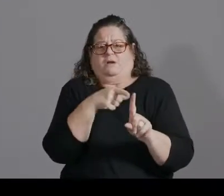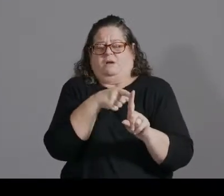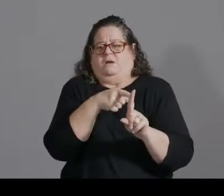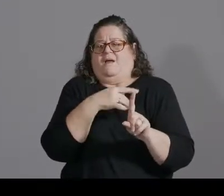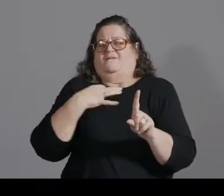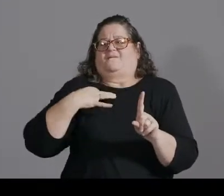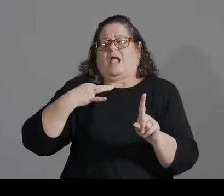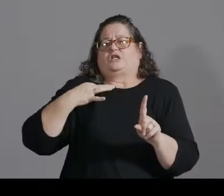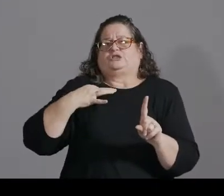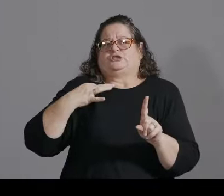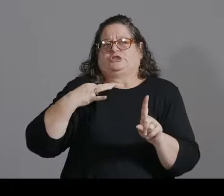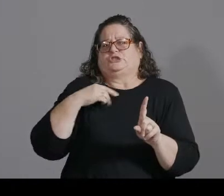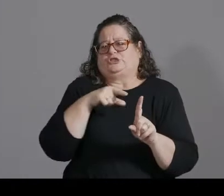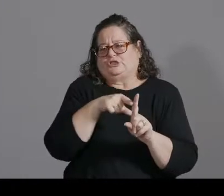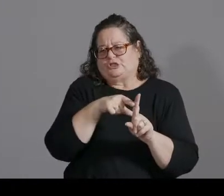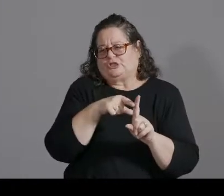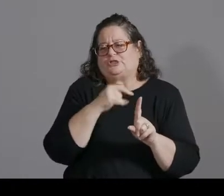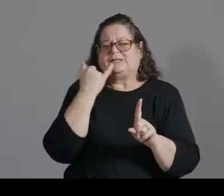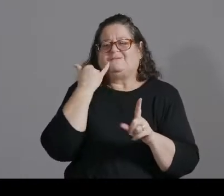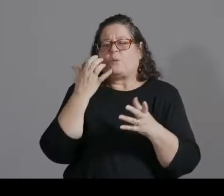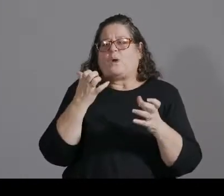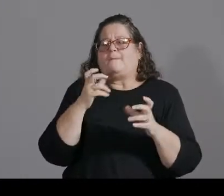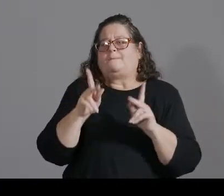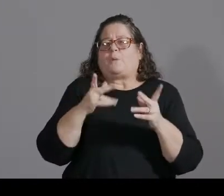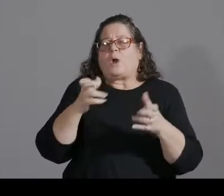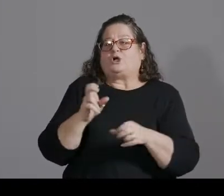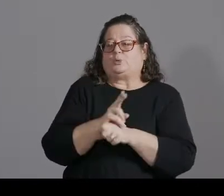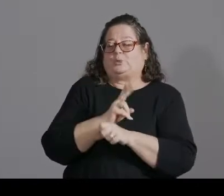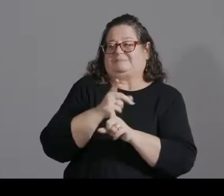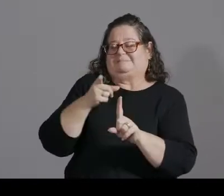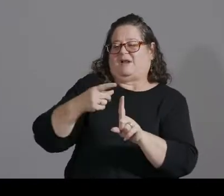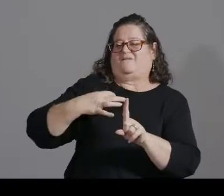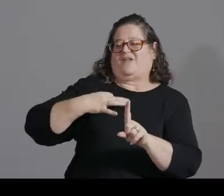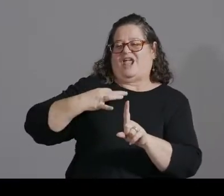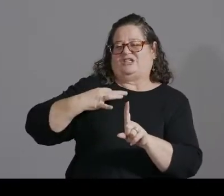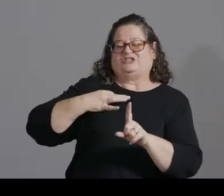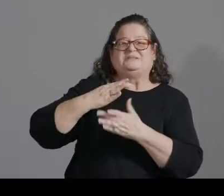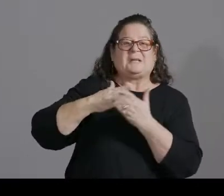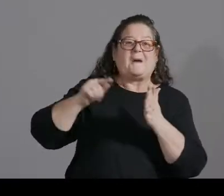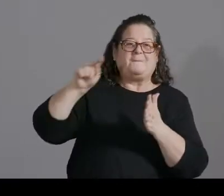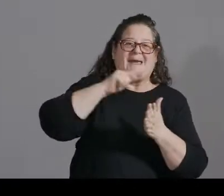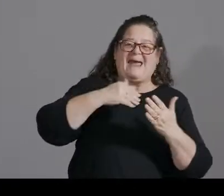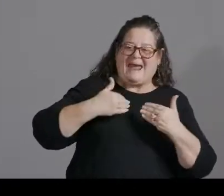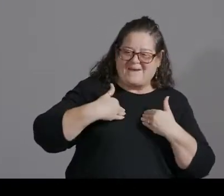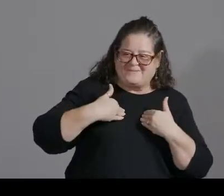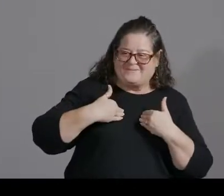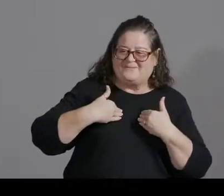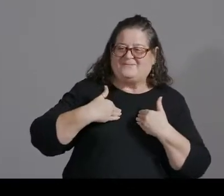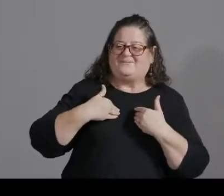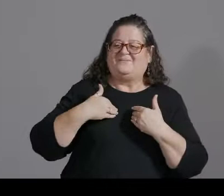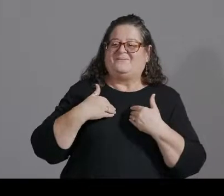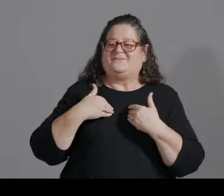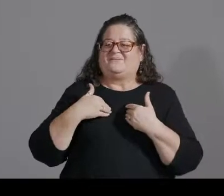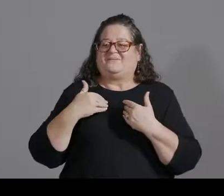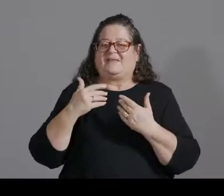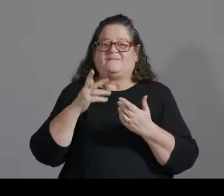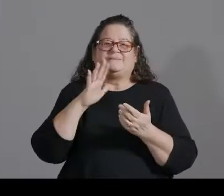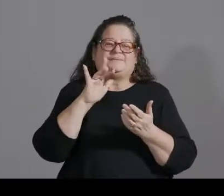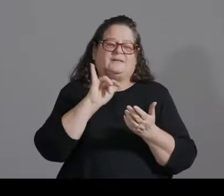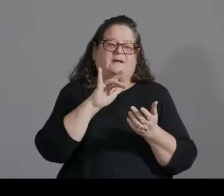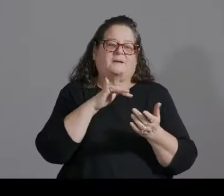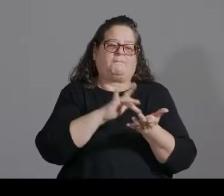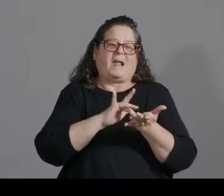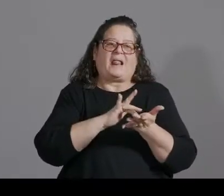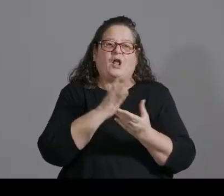it. But some already have electronic medical records or registration sites that they are working